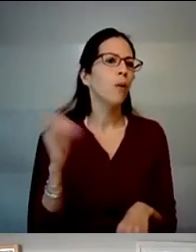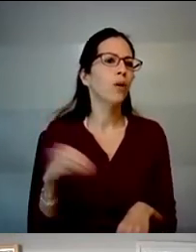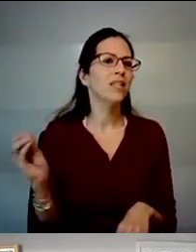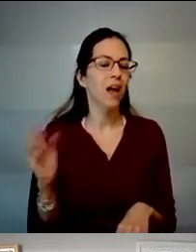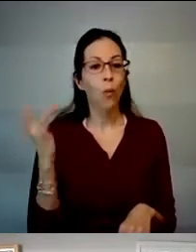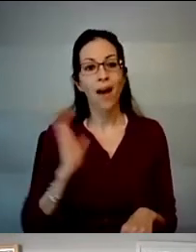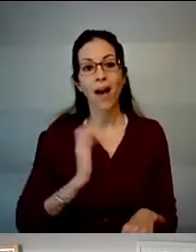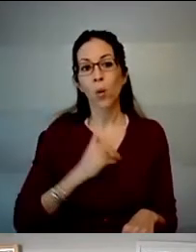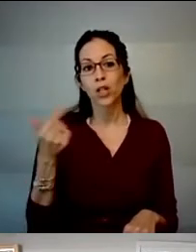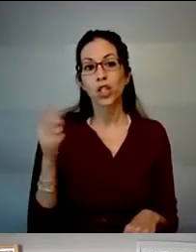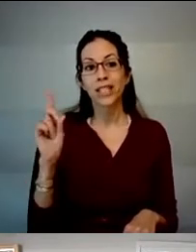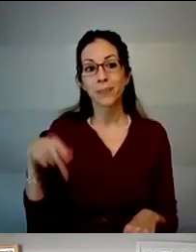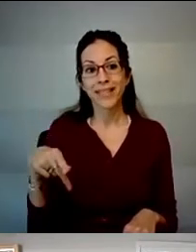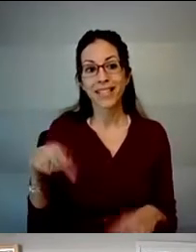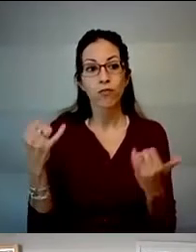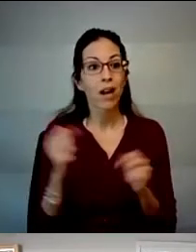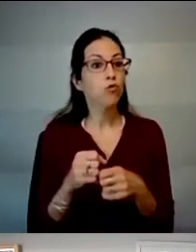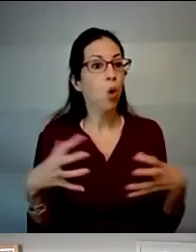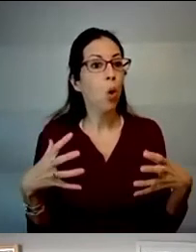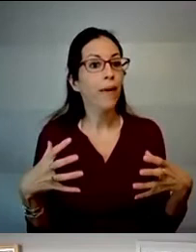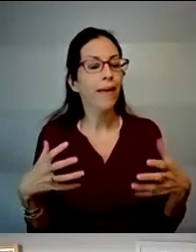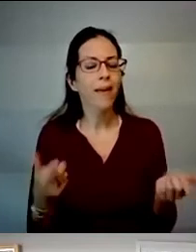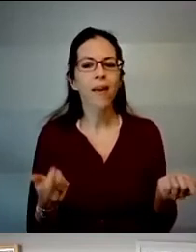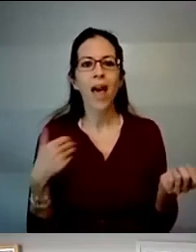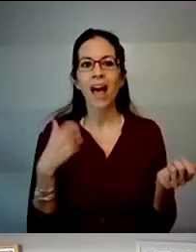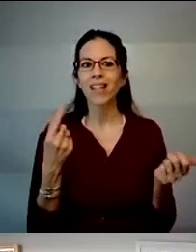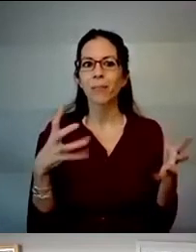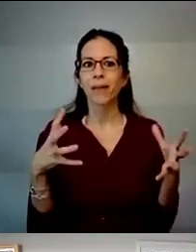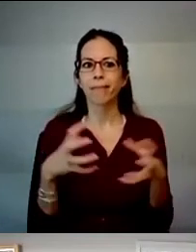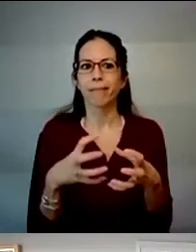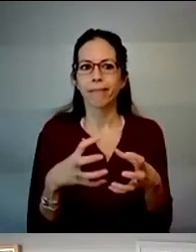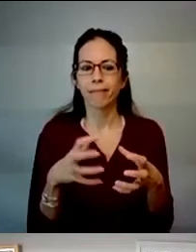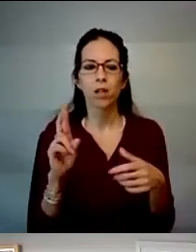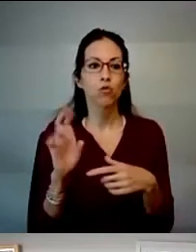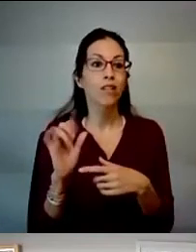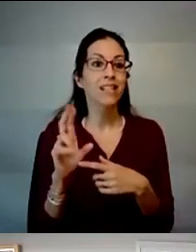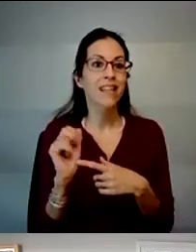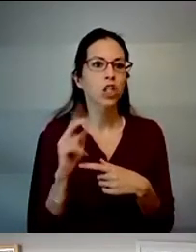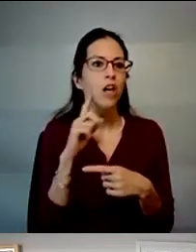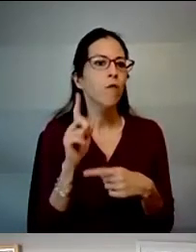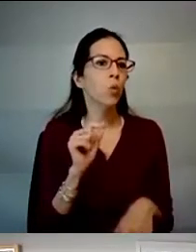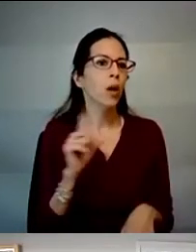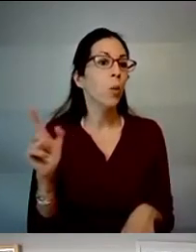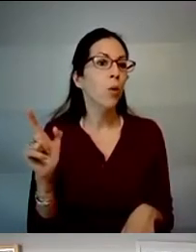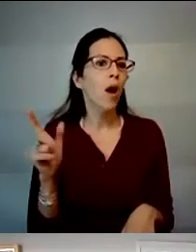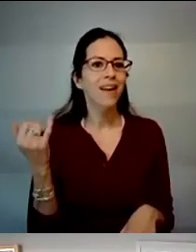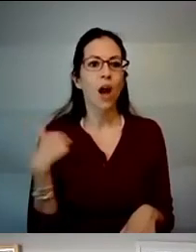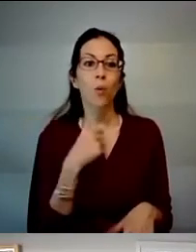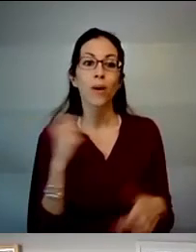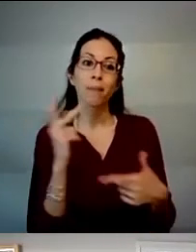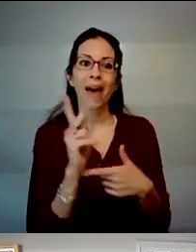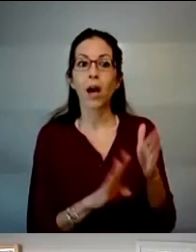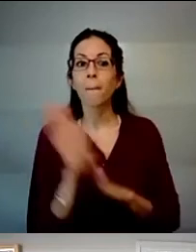is right now, it's growing. We had a recession there in the first few quarters of 2021. Now we're kind of back on the upswing,